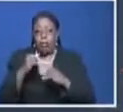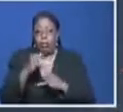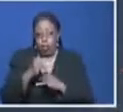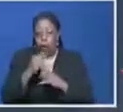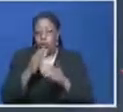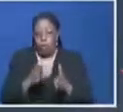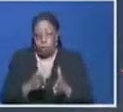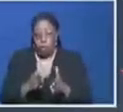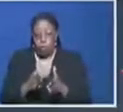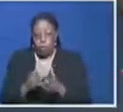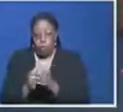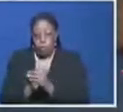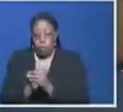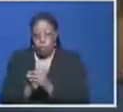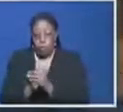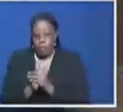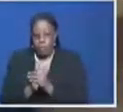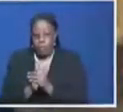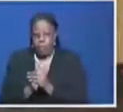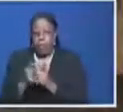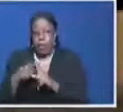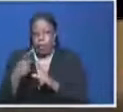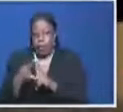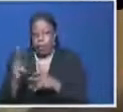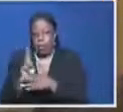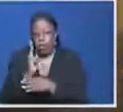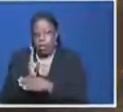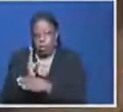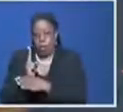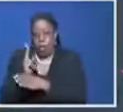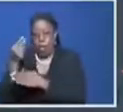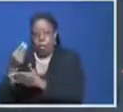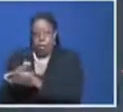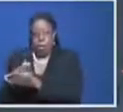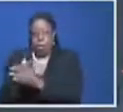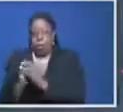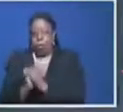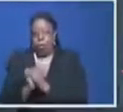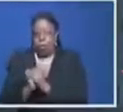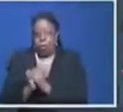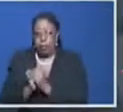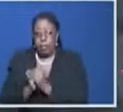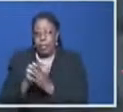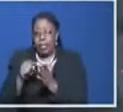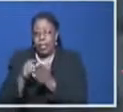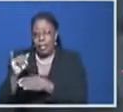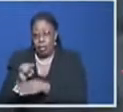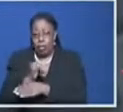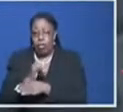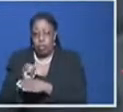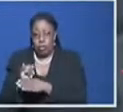private capital as opposed to funds from the public purse. The key elements of this 3P is the level